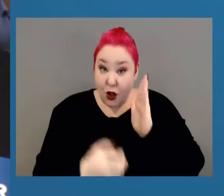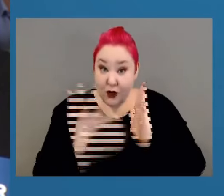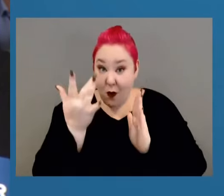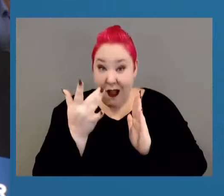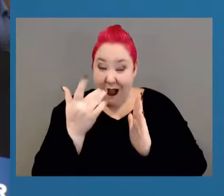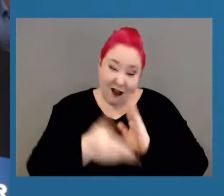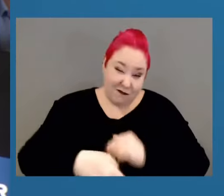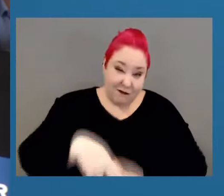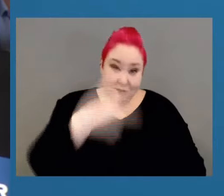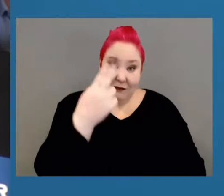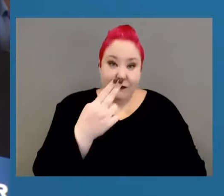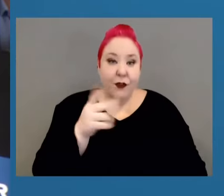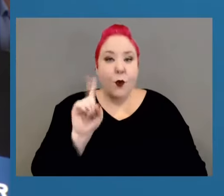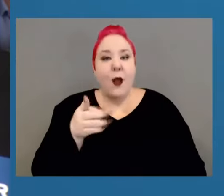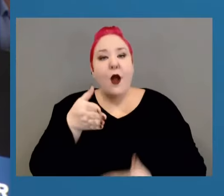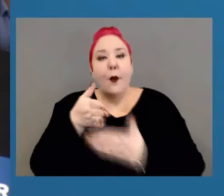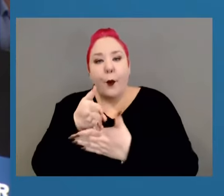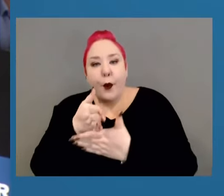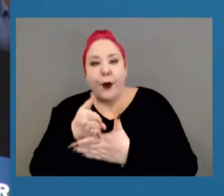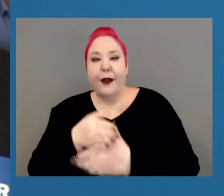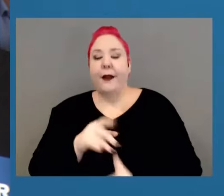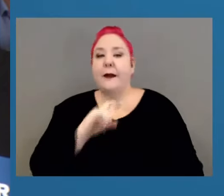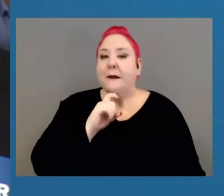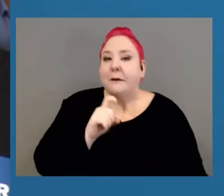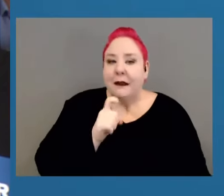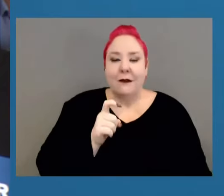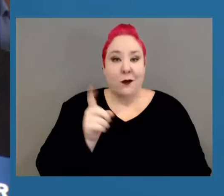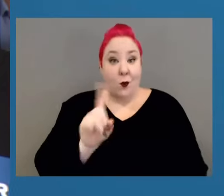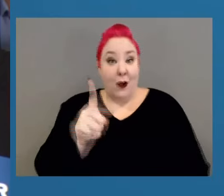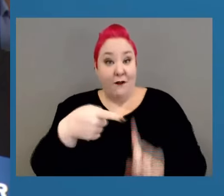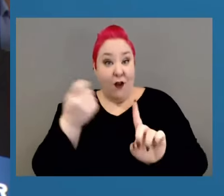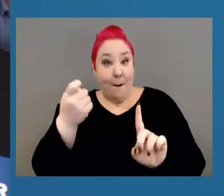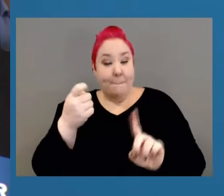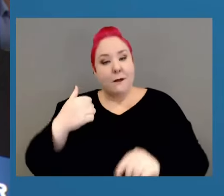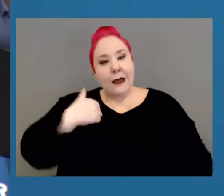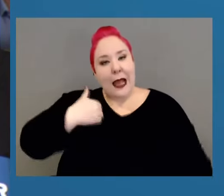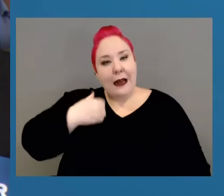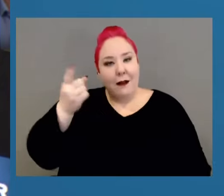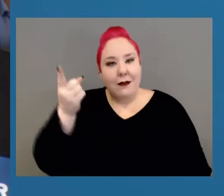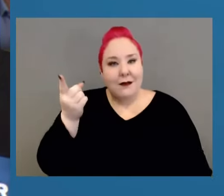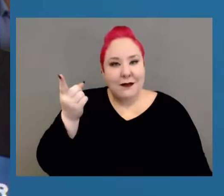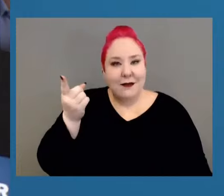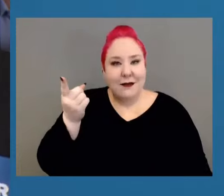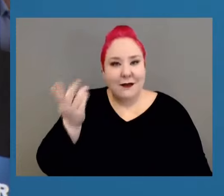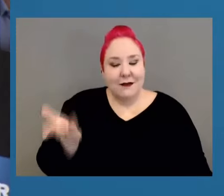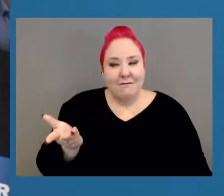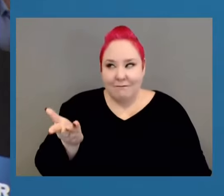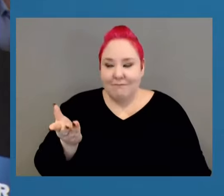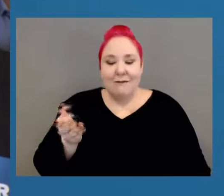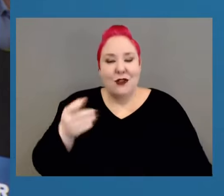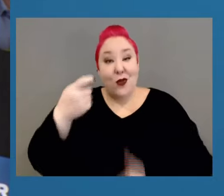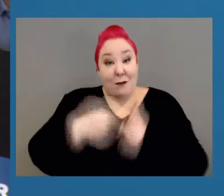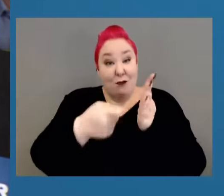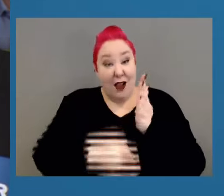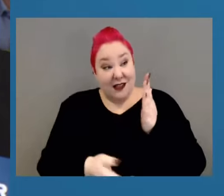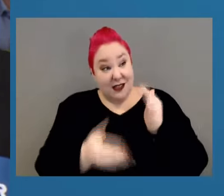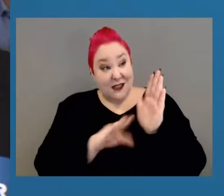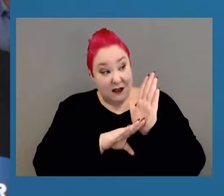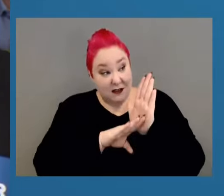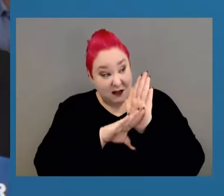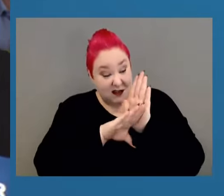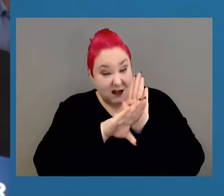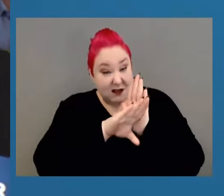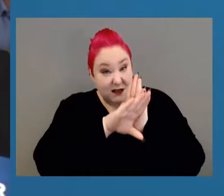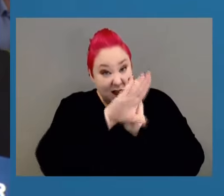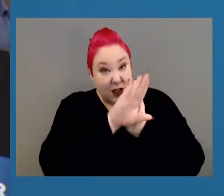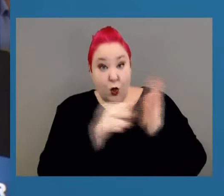wood and the aluminum and the steel from? It comes from Canada. So when those prices are going to go up, when you want a new house